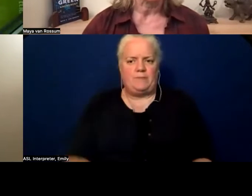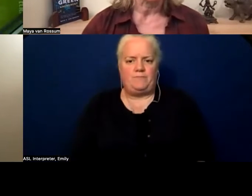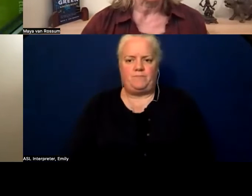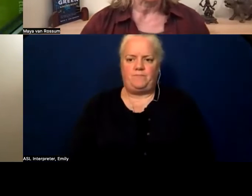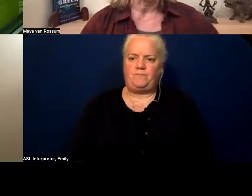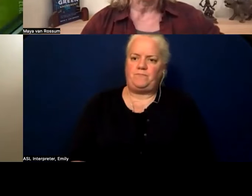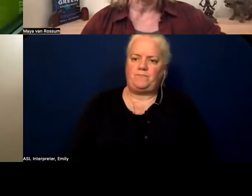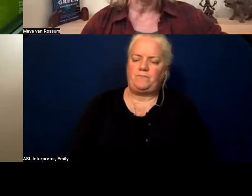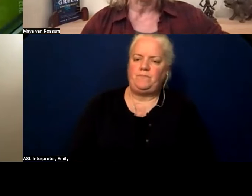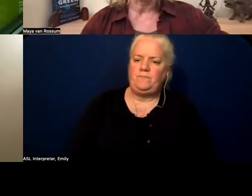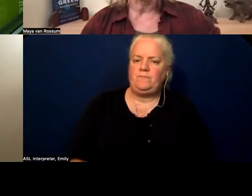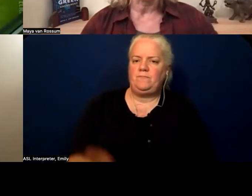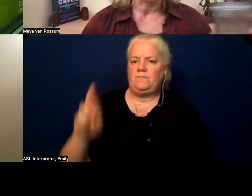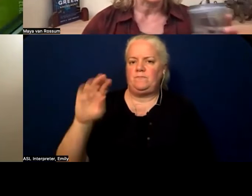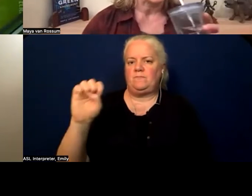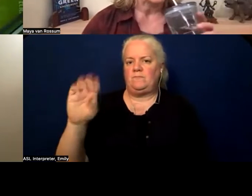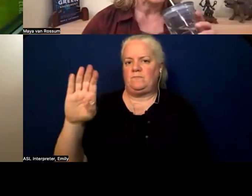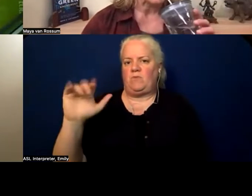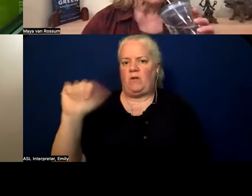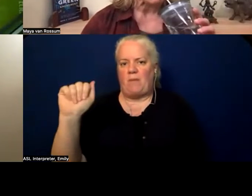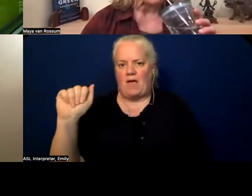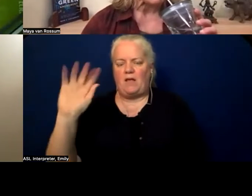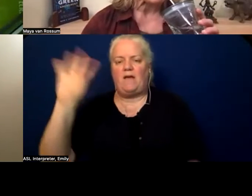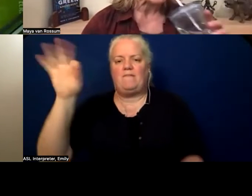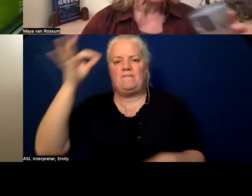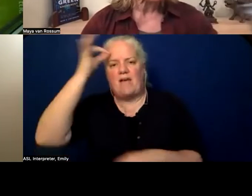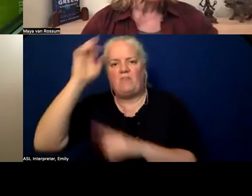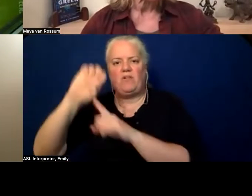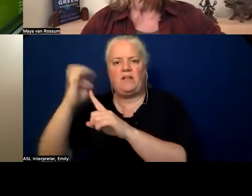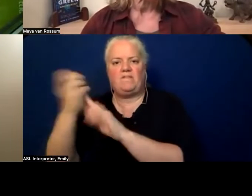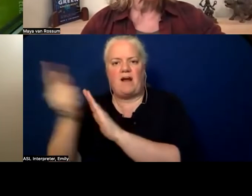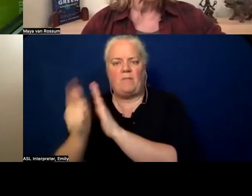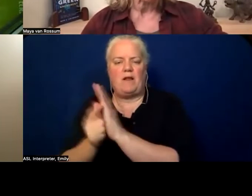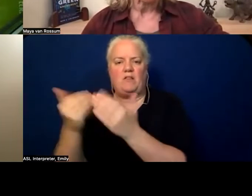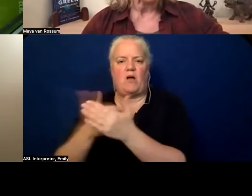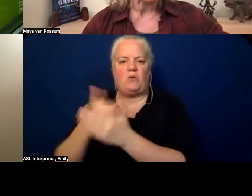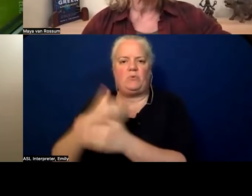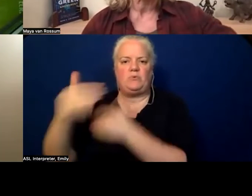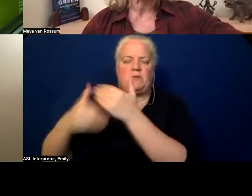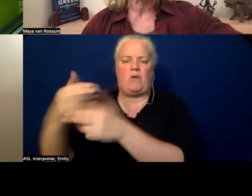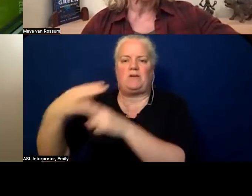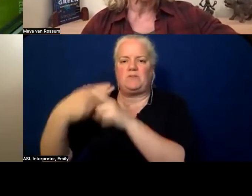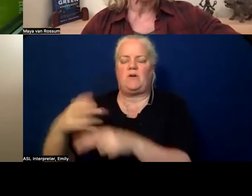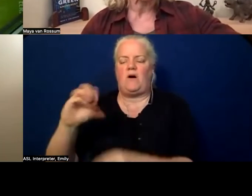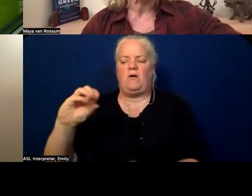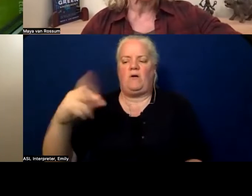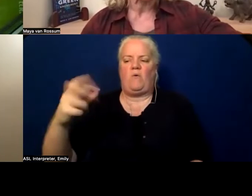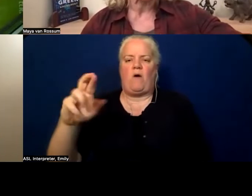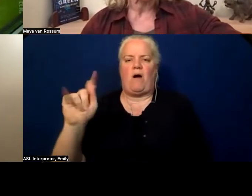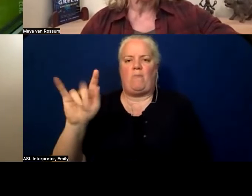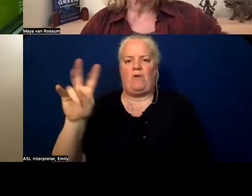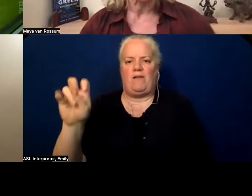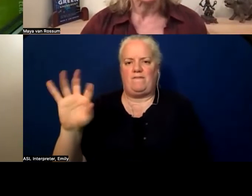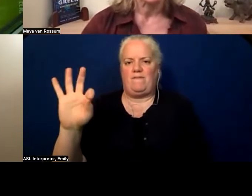Federal environmental law generally uses a process that we call cooperative federalism, where